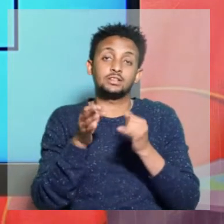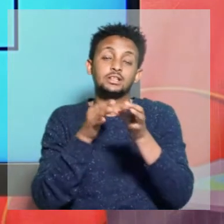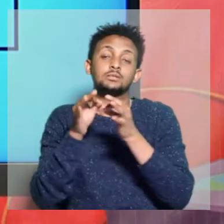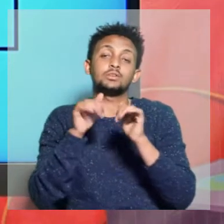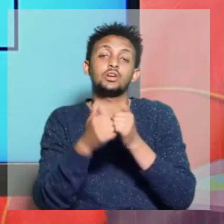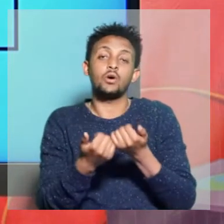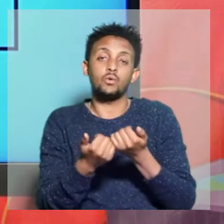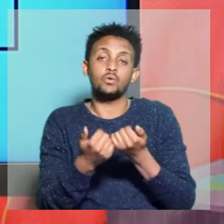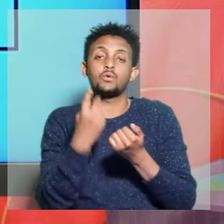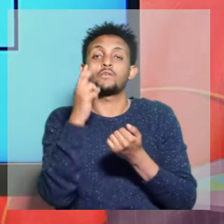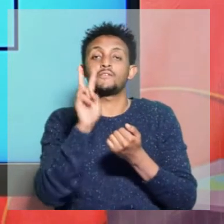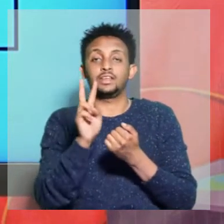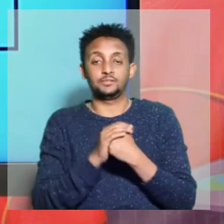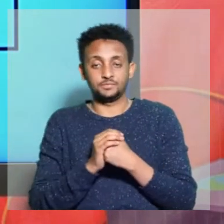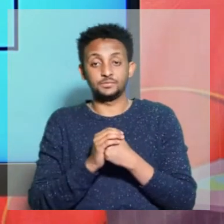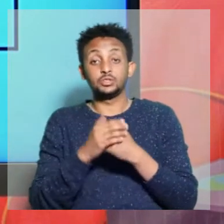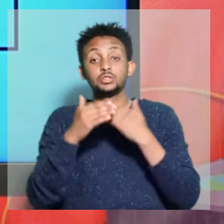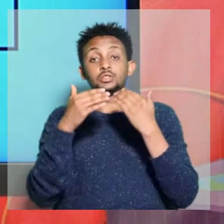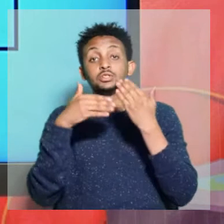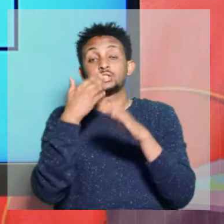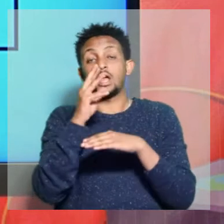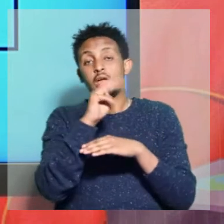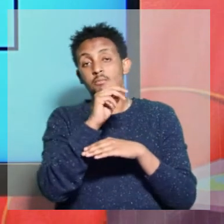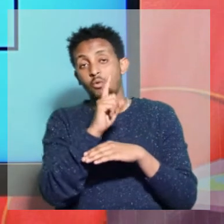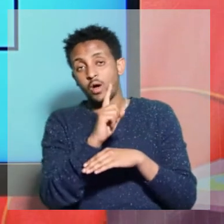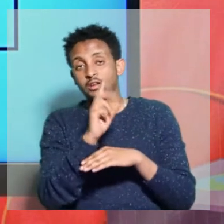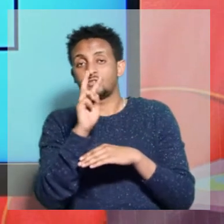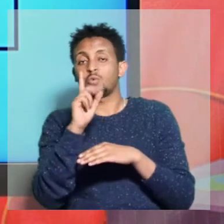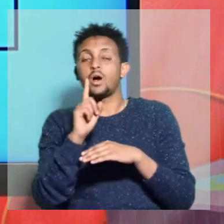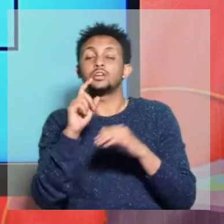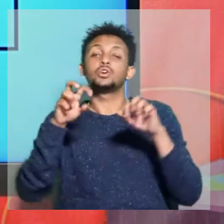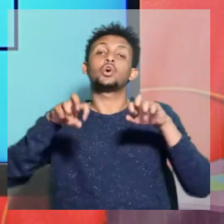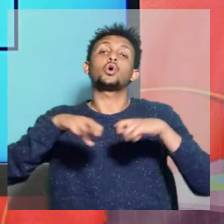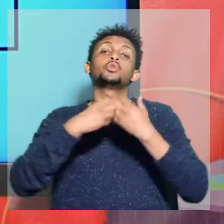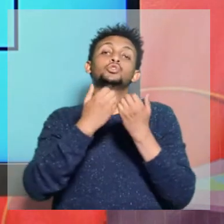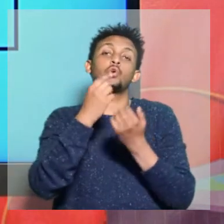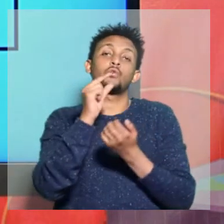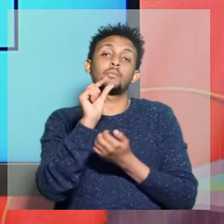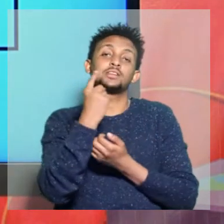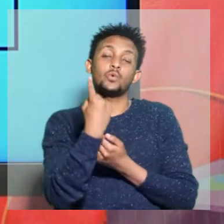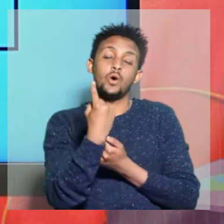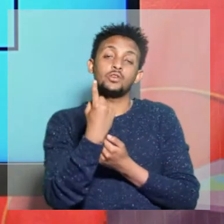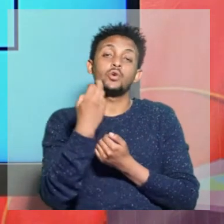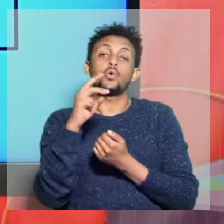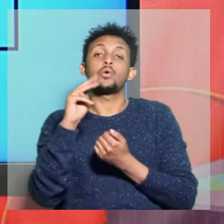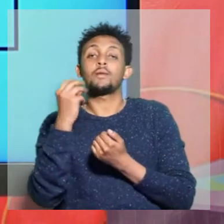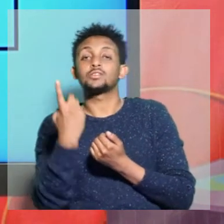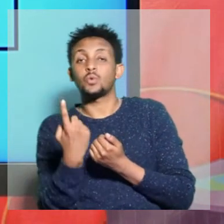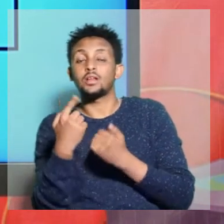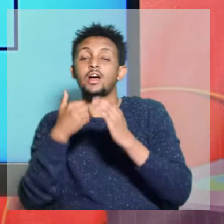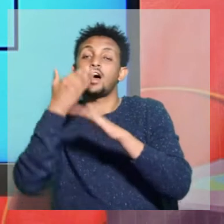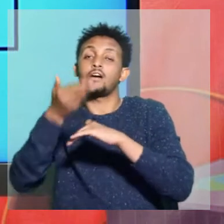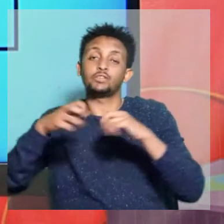using v. Therefore, m1 v1 means the collision of particle 1 or mass 1 after